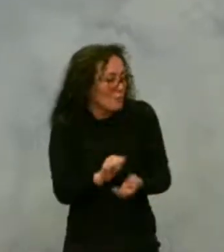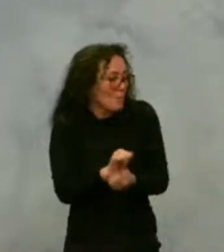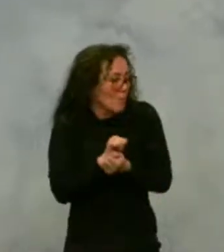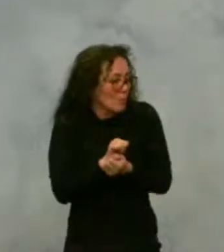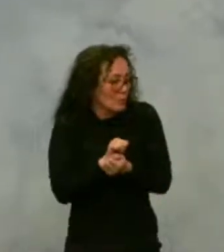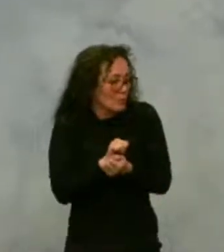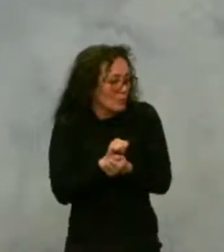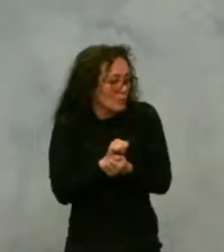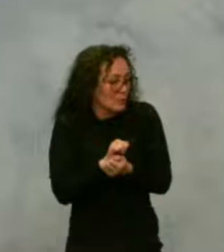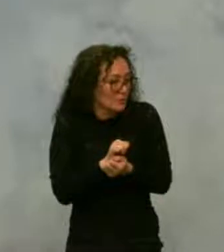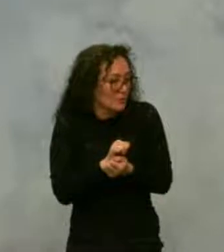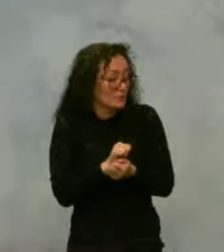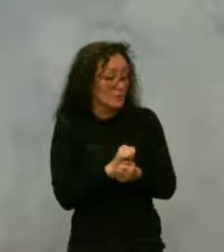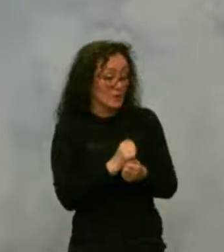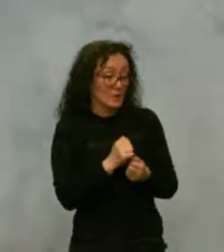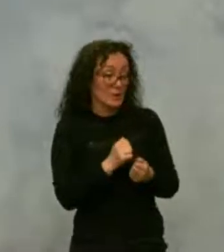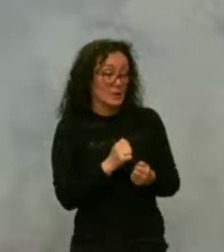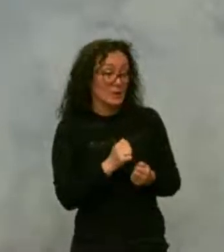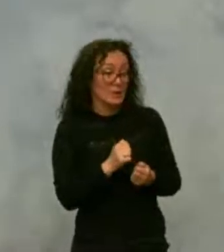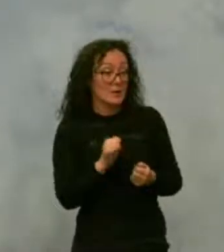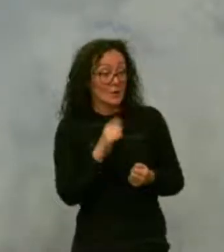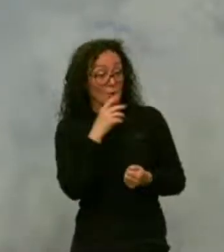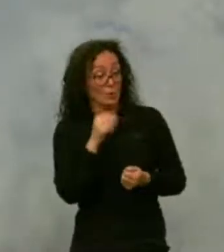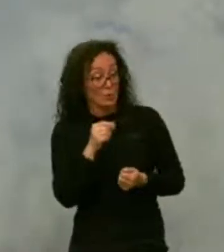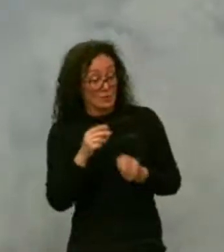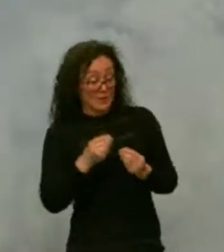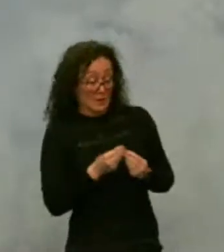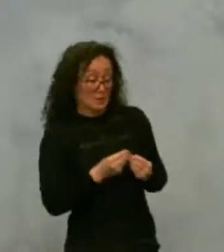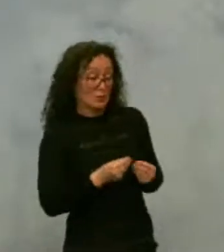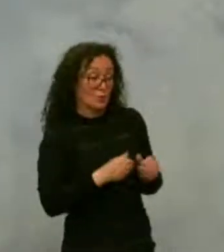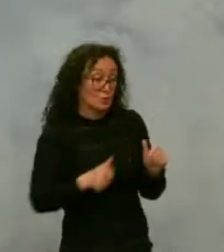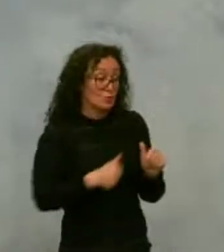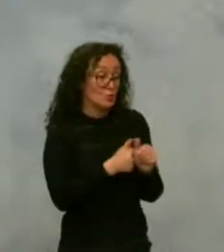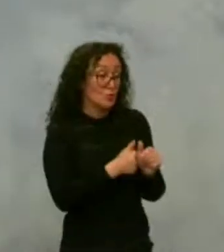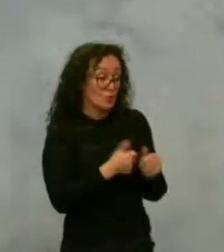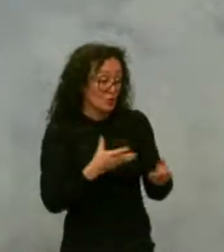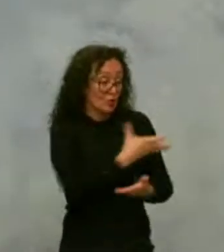in interest has been used to support the revenue budget strategy going forward.